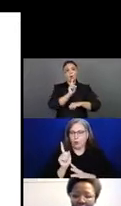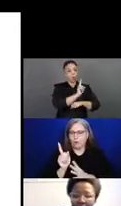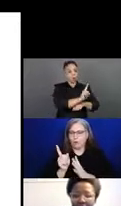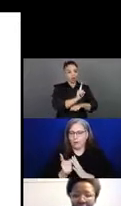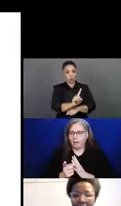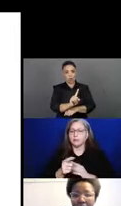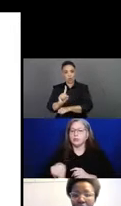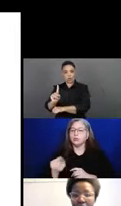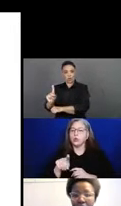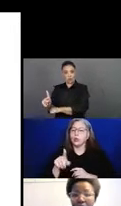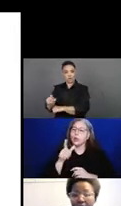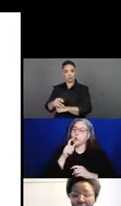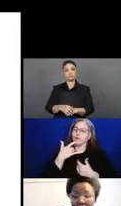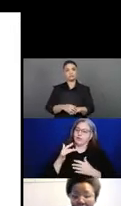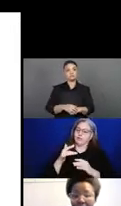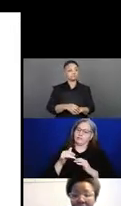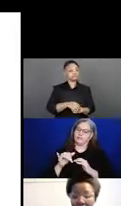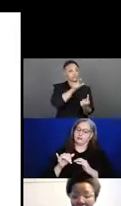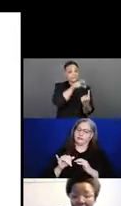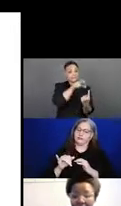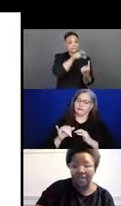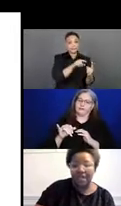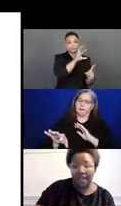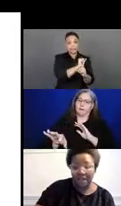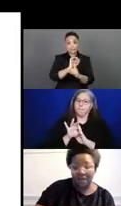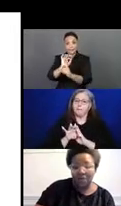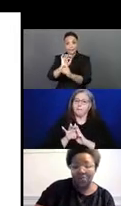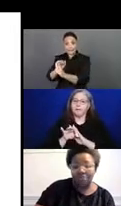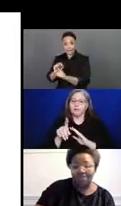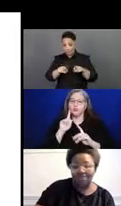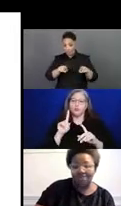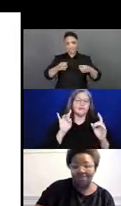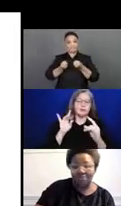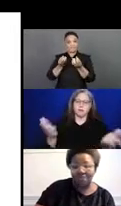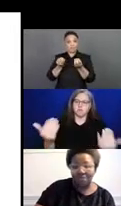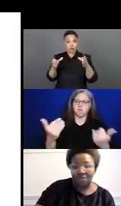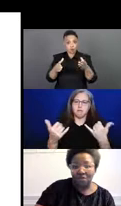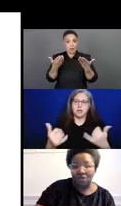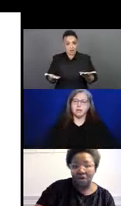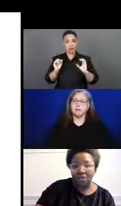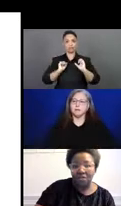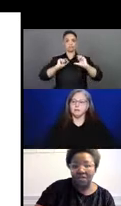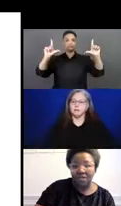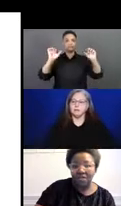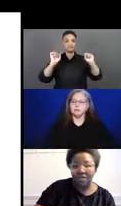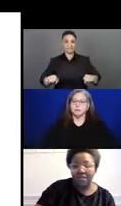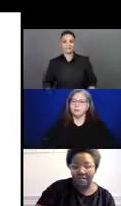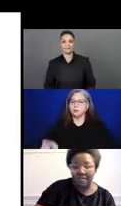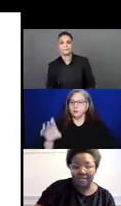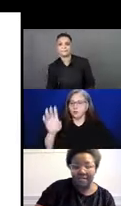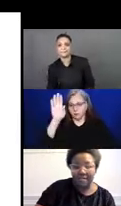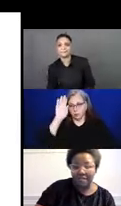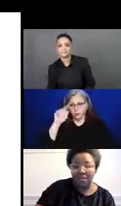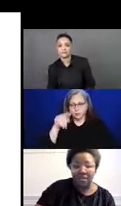been identified to give a feedback can do that now. So I'm just gonna